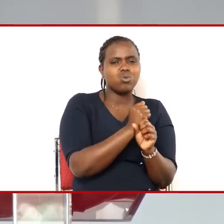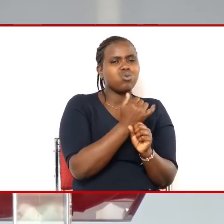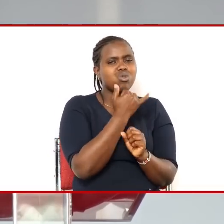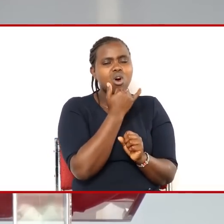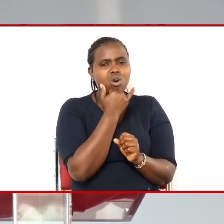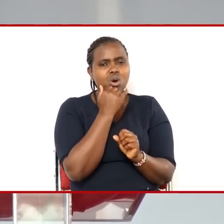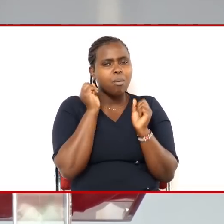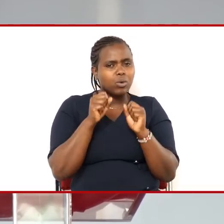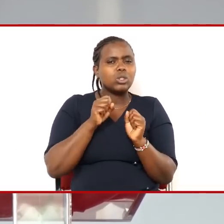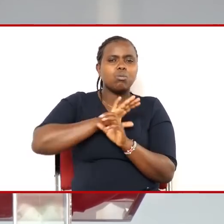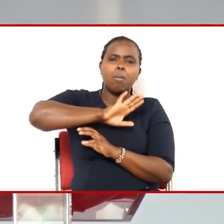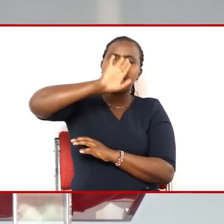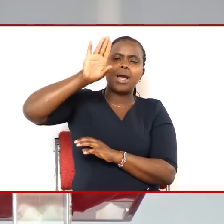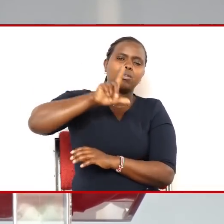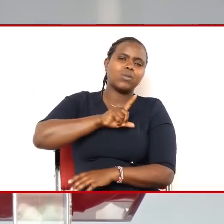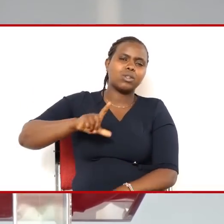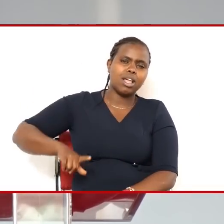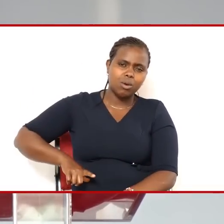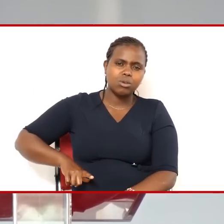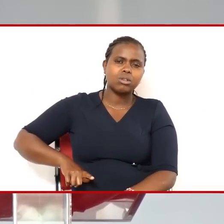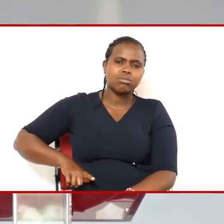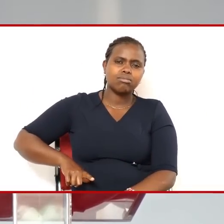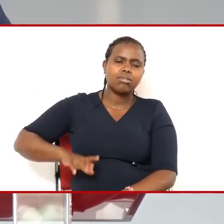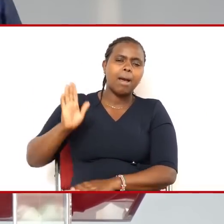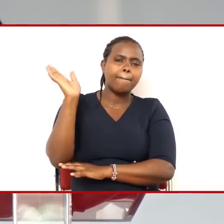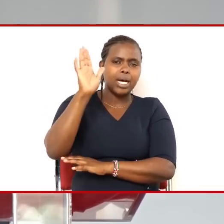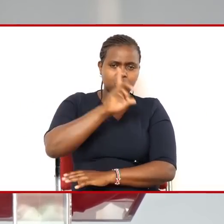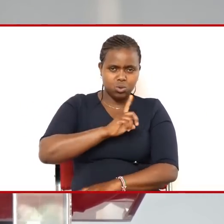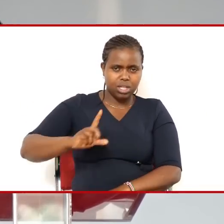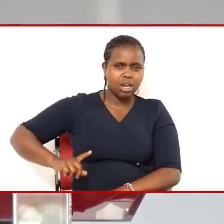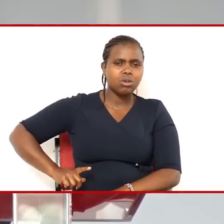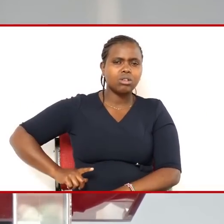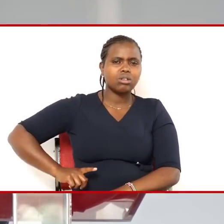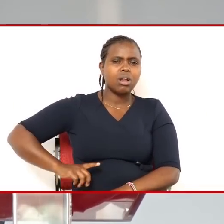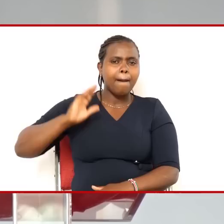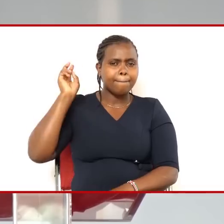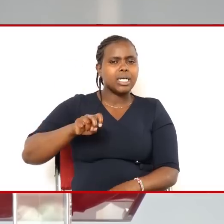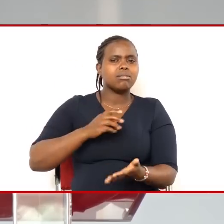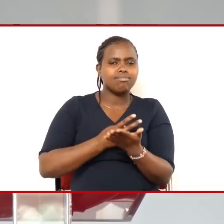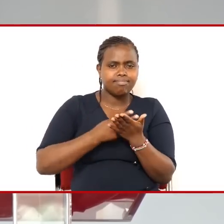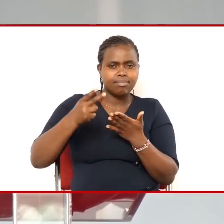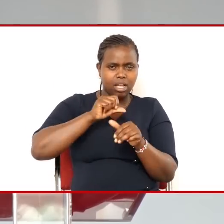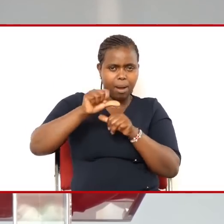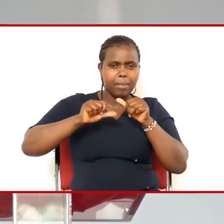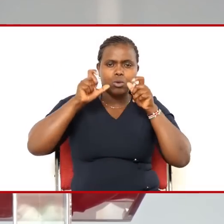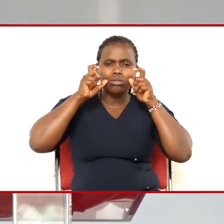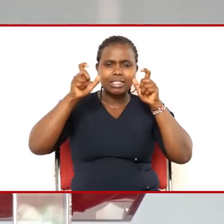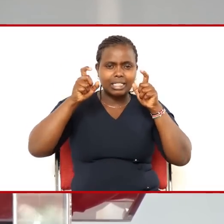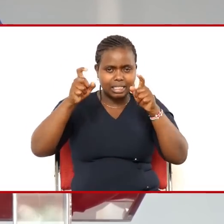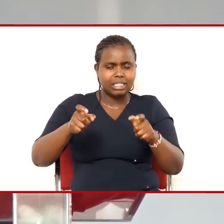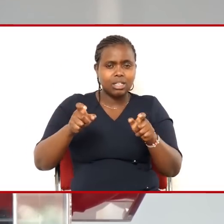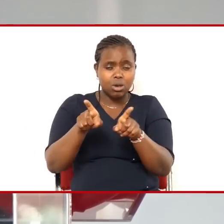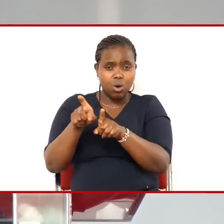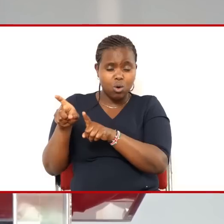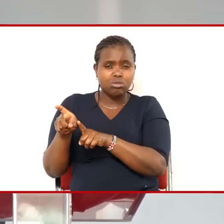done. We can still go back to him. We must get back to him. We must be honest about our sins,